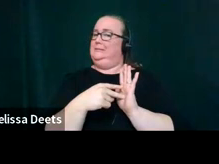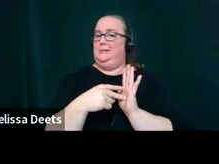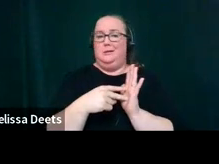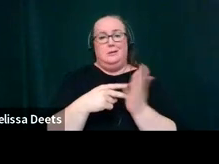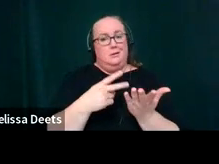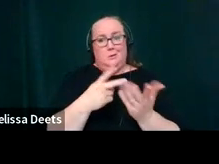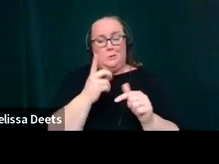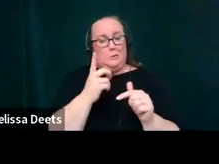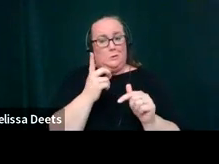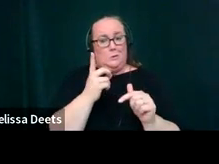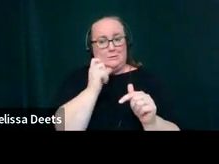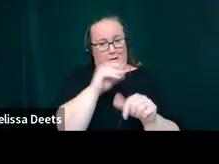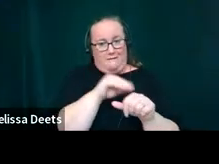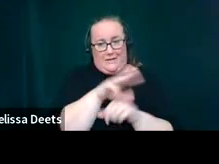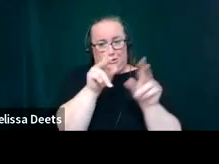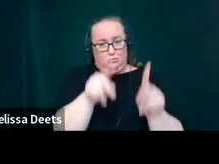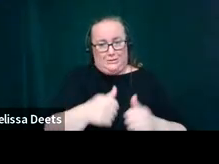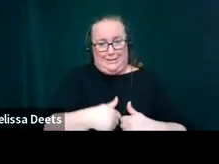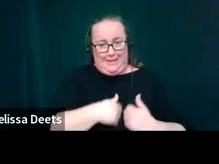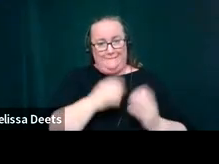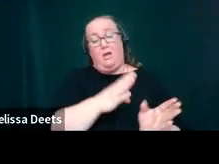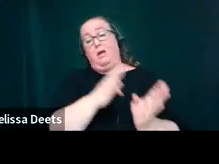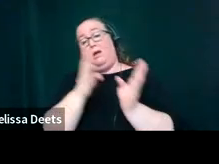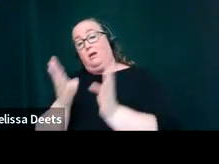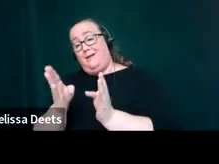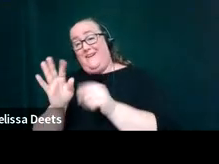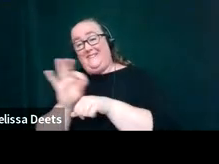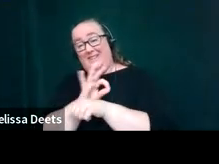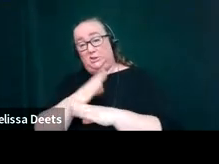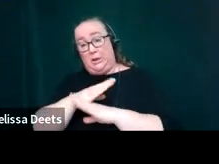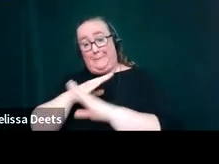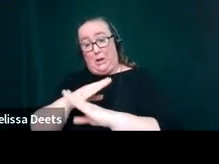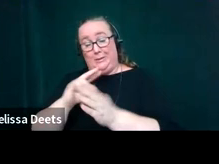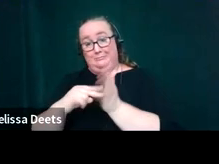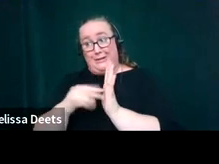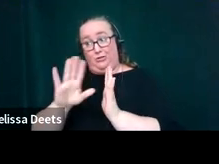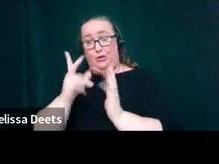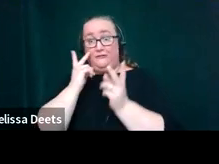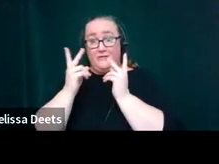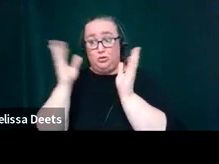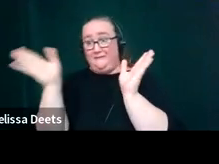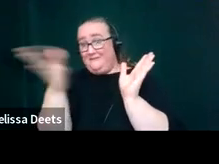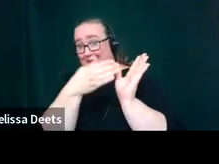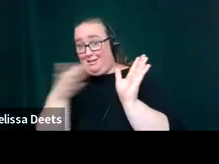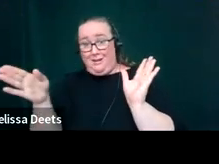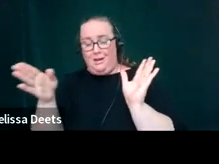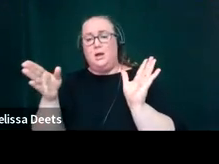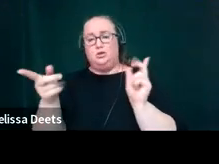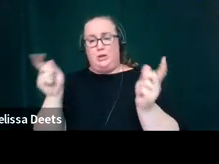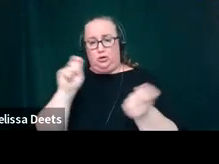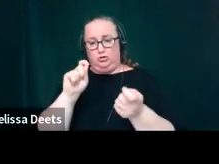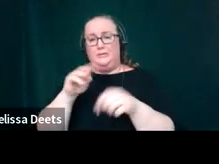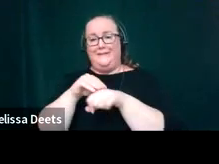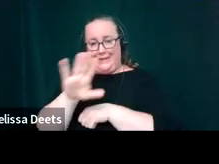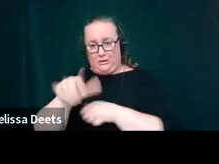and finally to functional impairment, in which there are visual field changes that really are affecting the person's quality of life